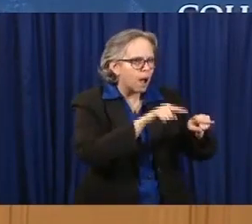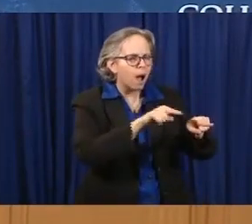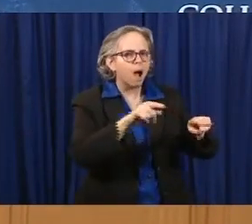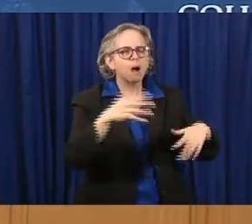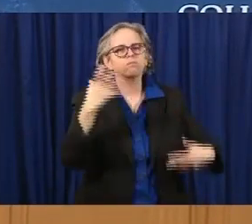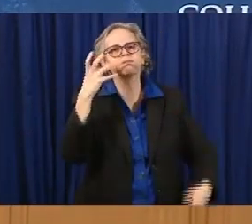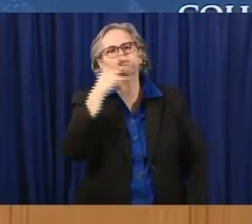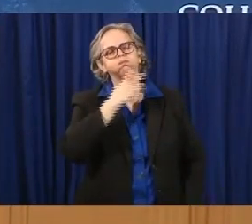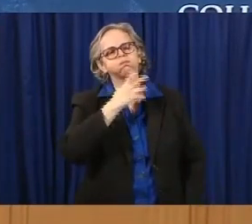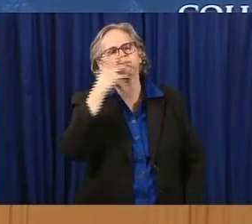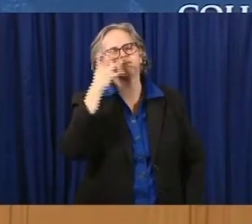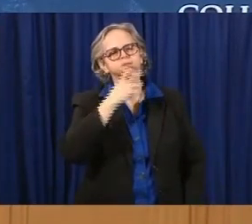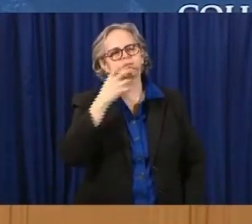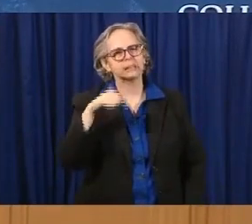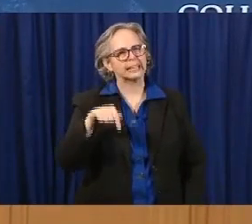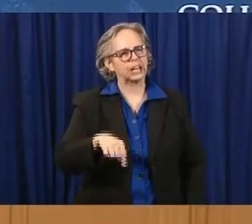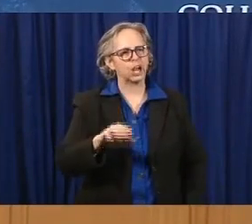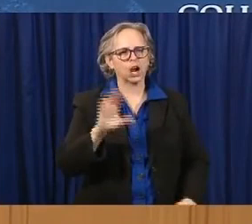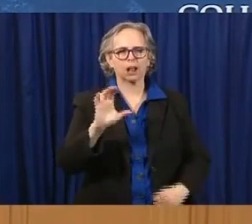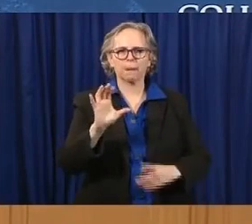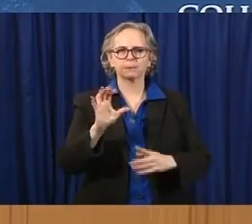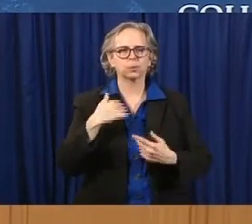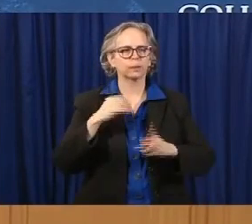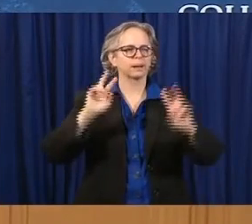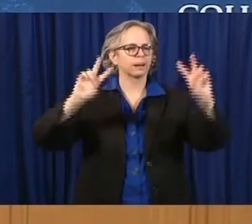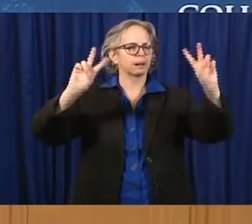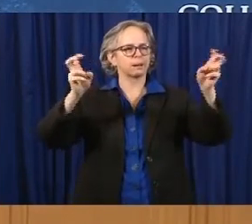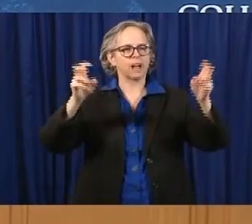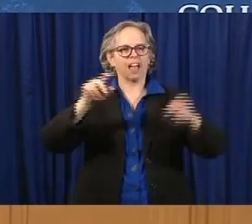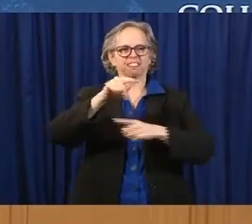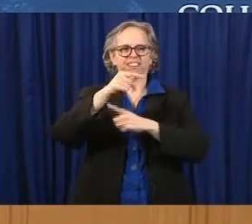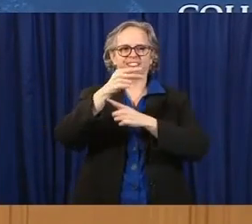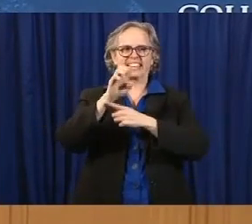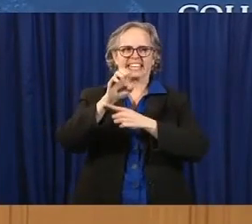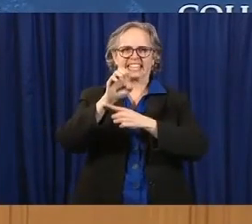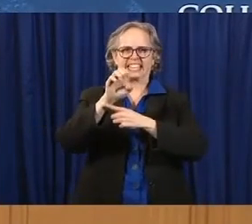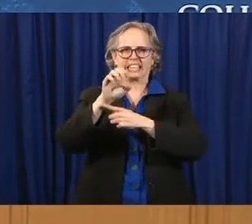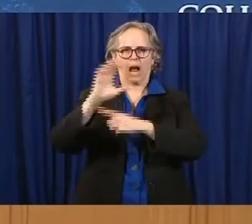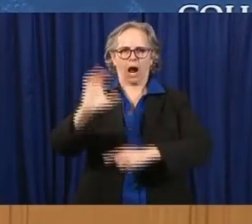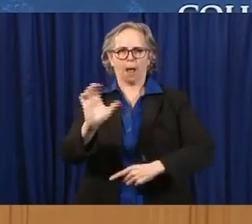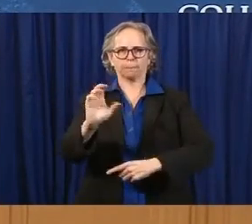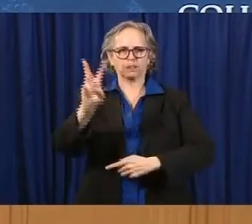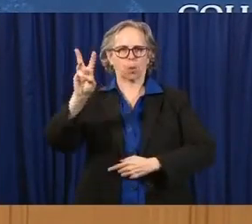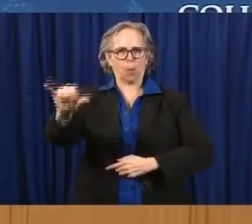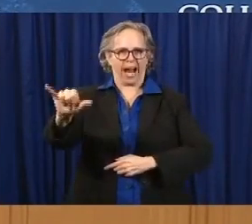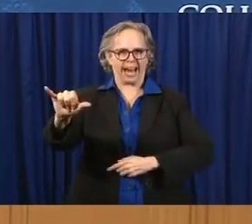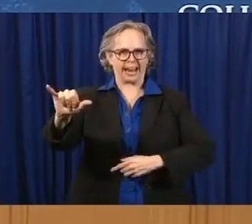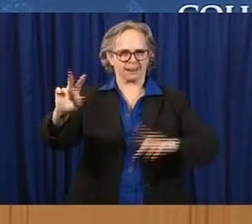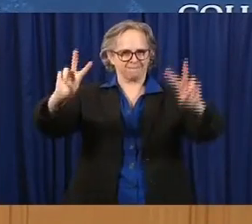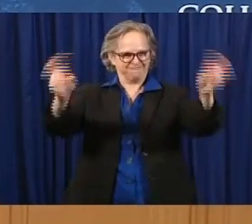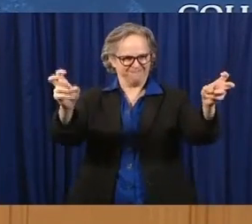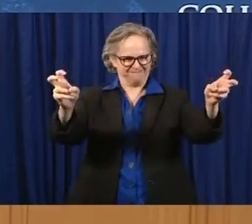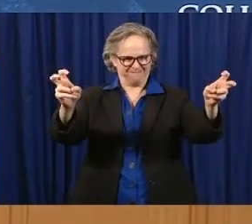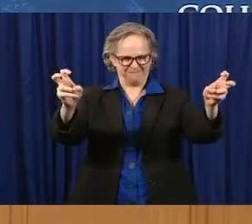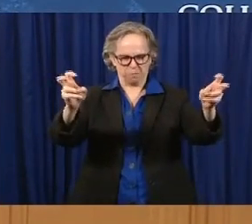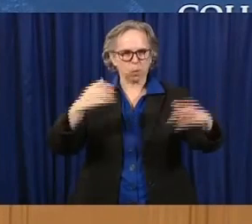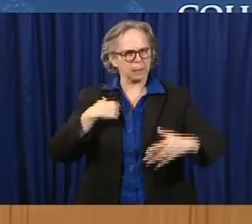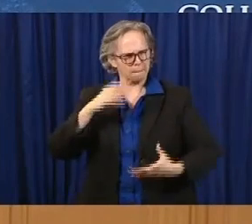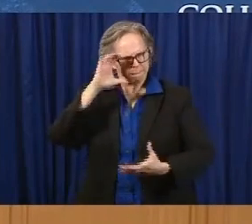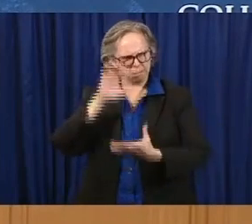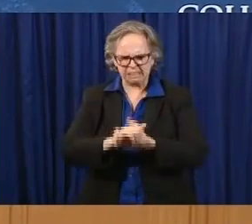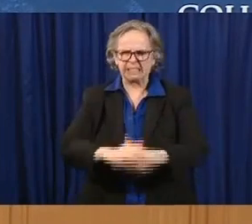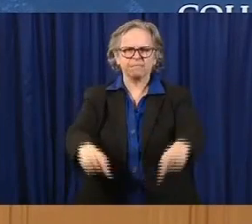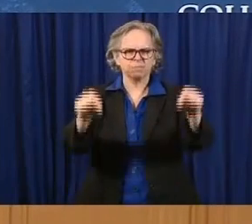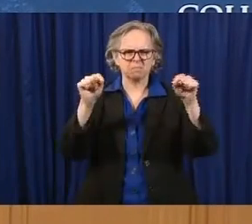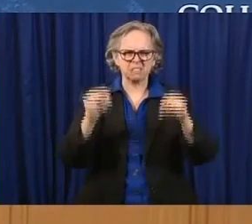and Central Ohio the Columbus Way, because we believe we do public-private partnerships better here than anywhere in the